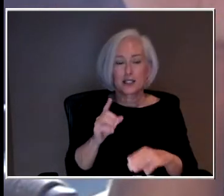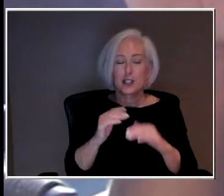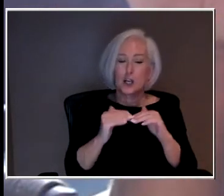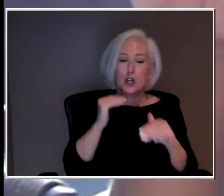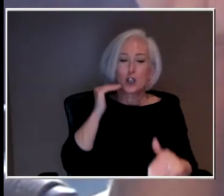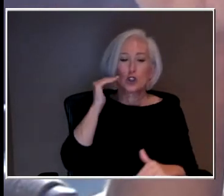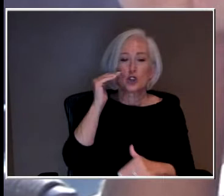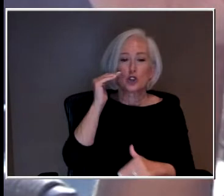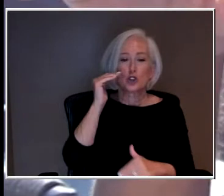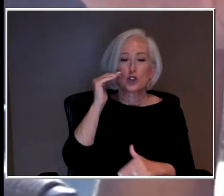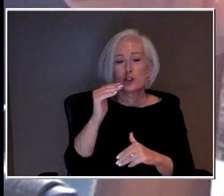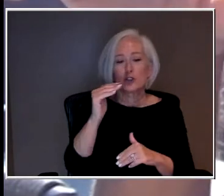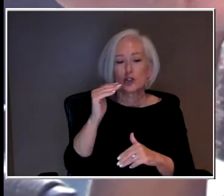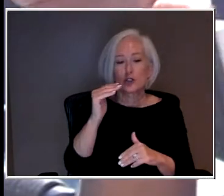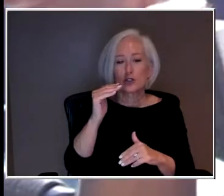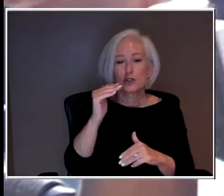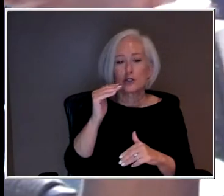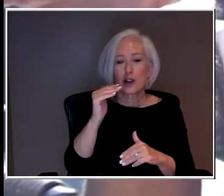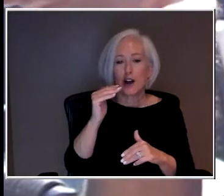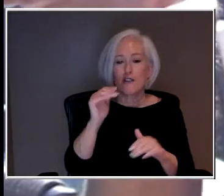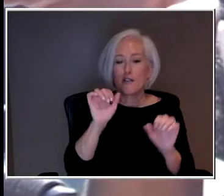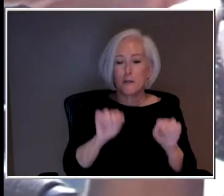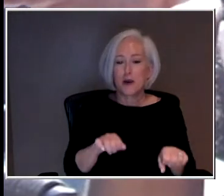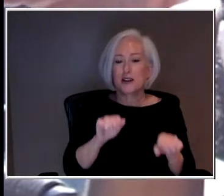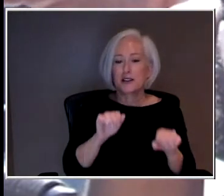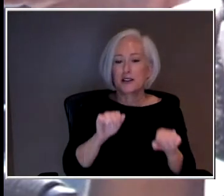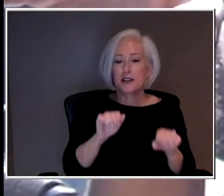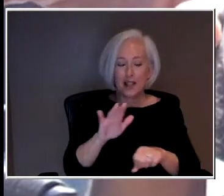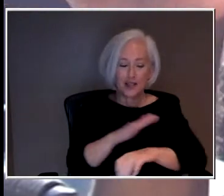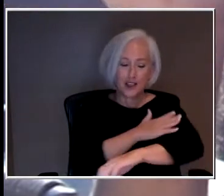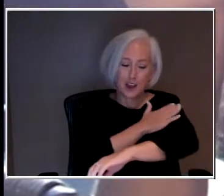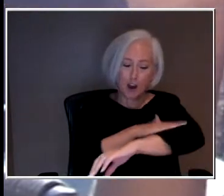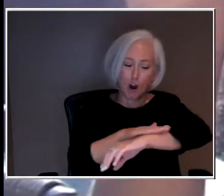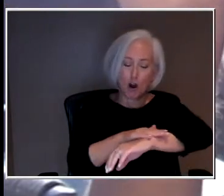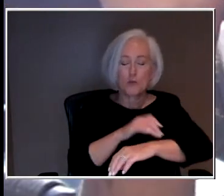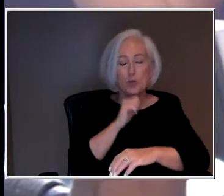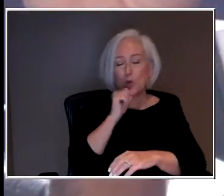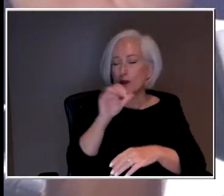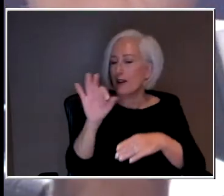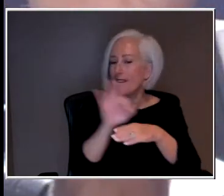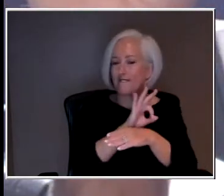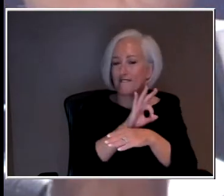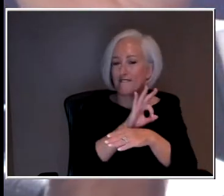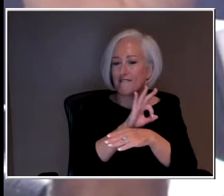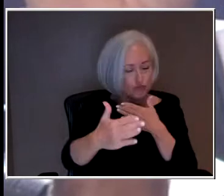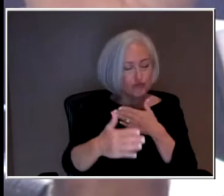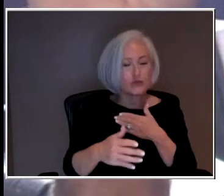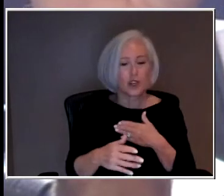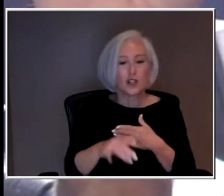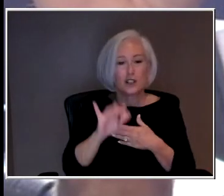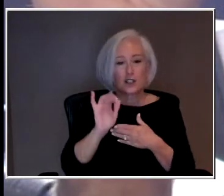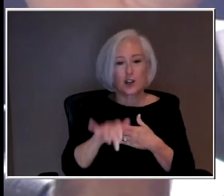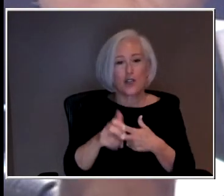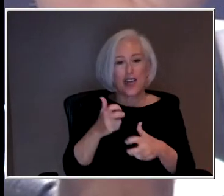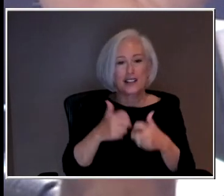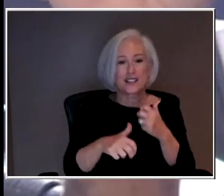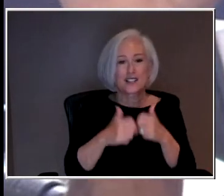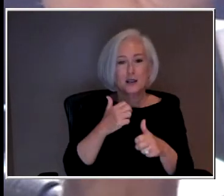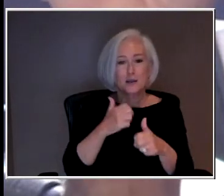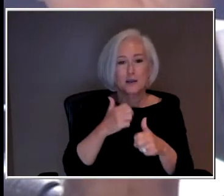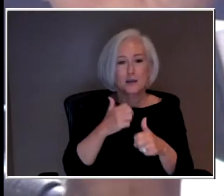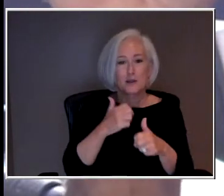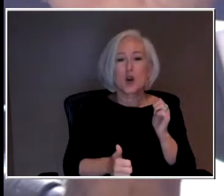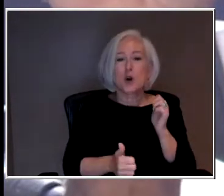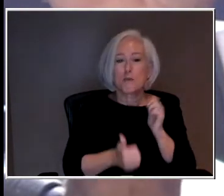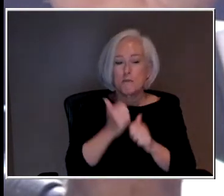a trade-off in that her arm would not function like she wanted it to. So that's the problem there. So most